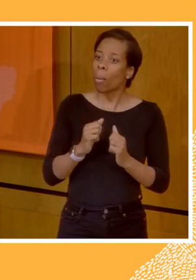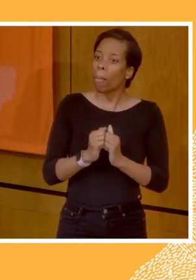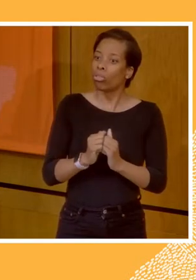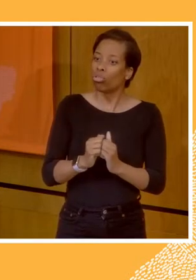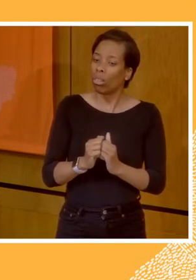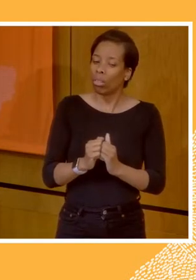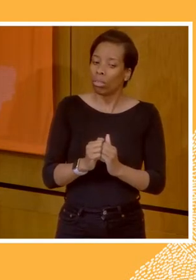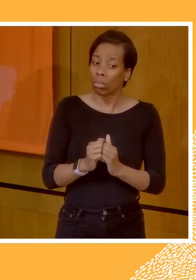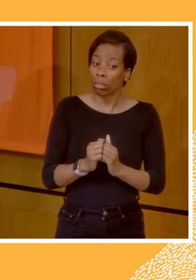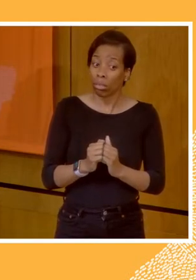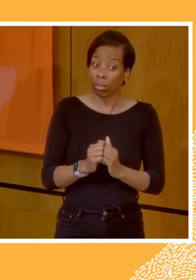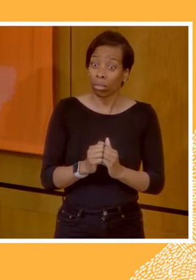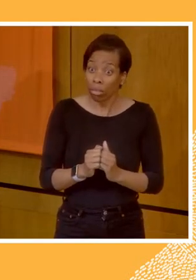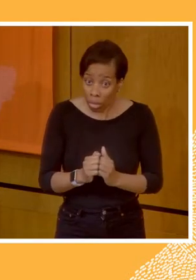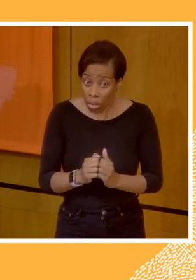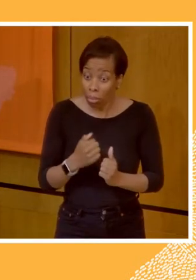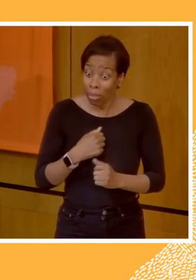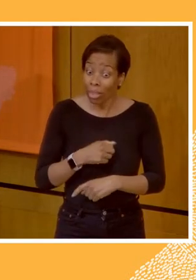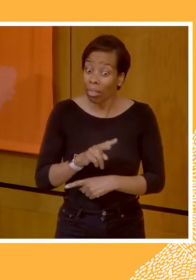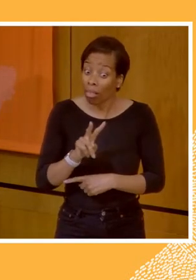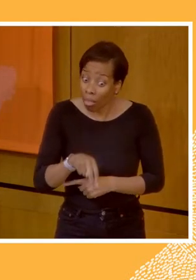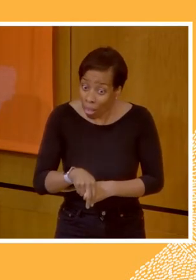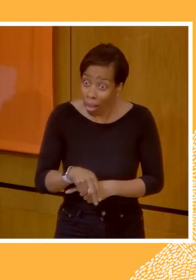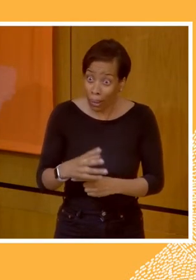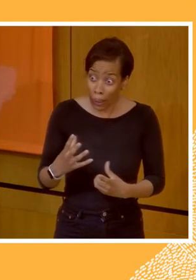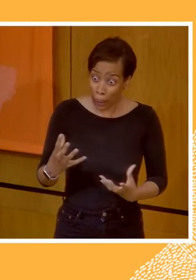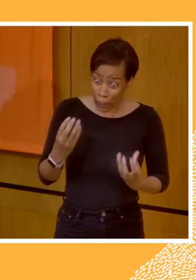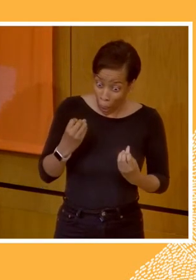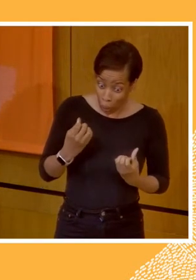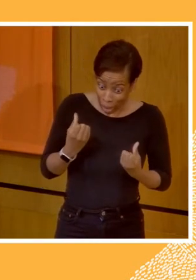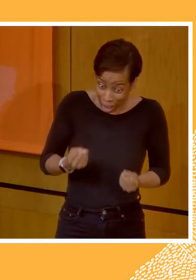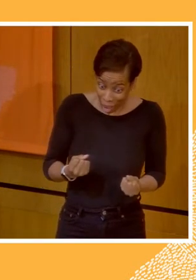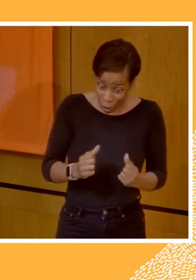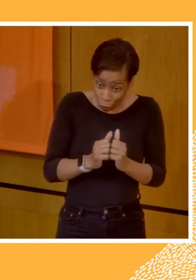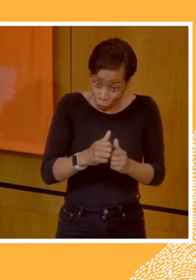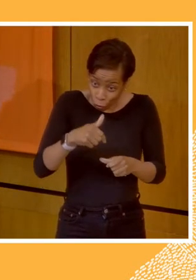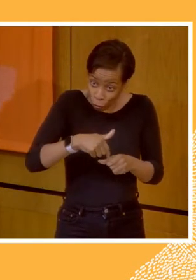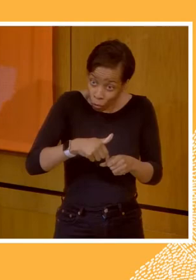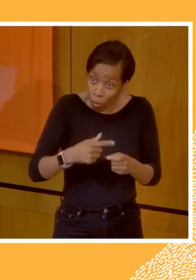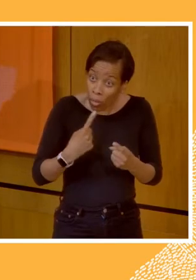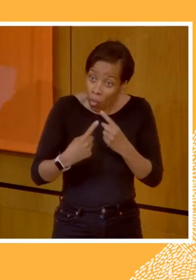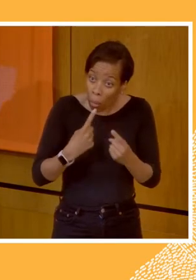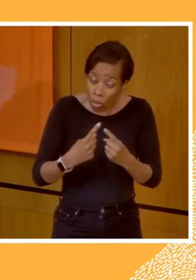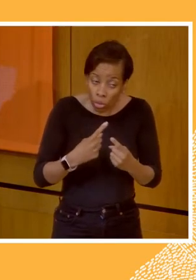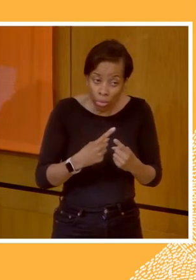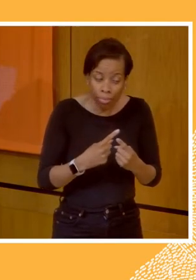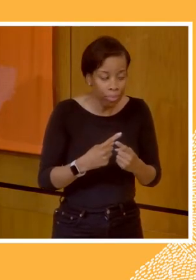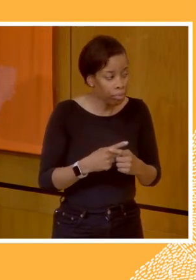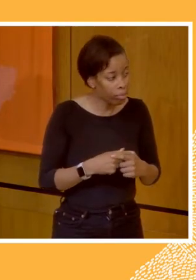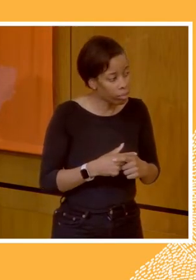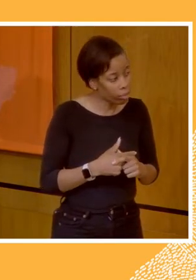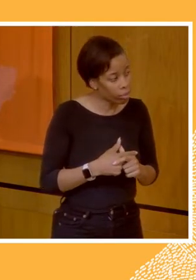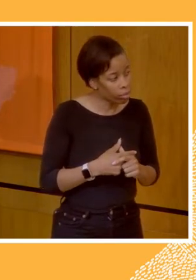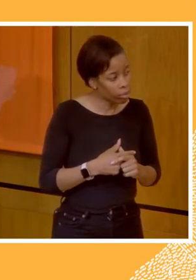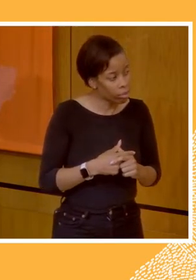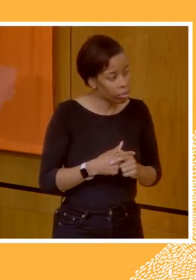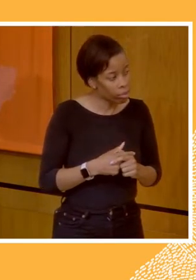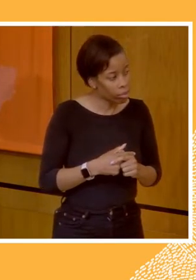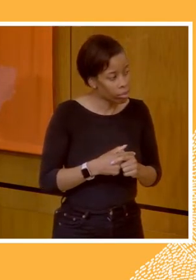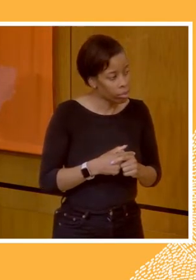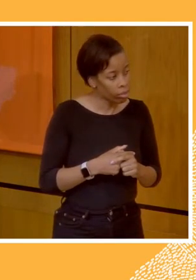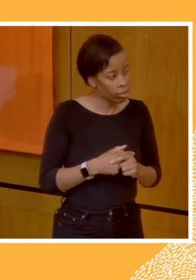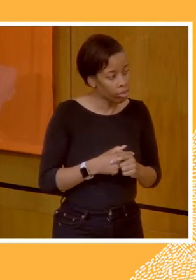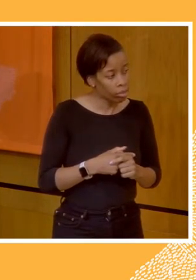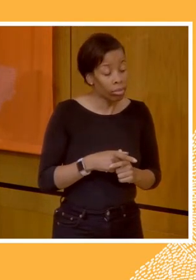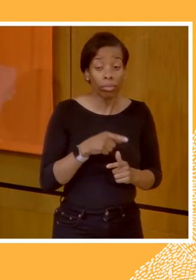even get information from sounds. Then they also used the Polaroid